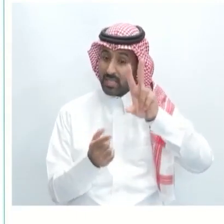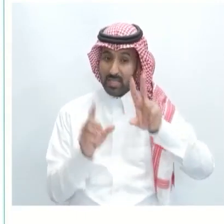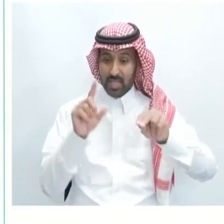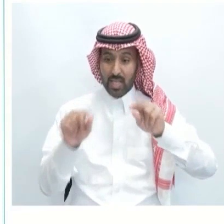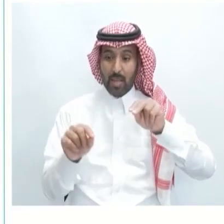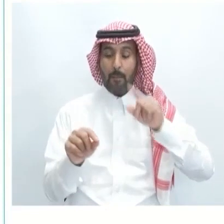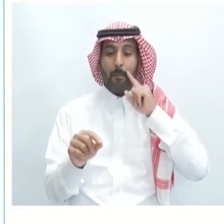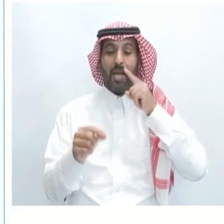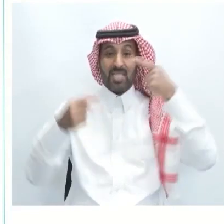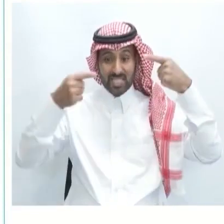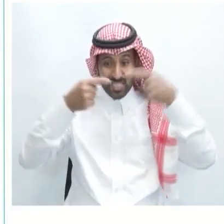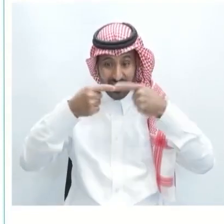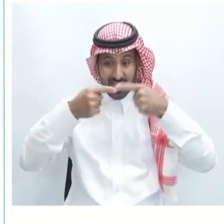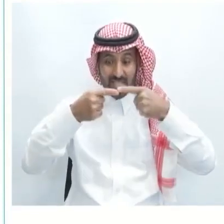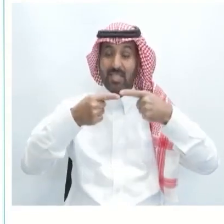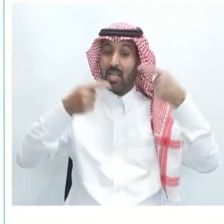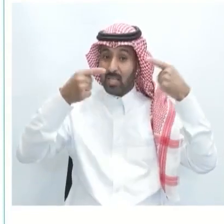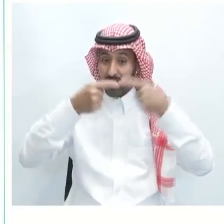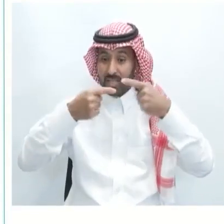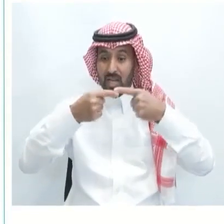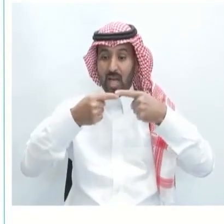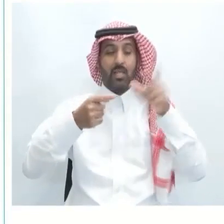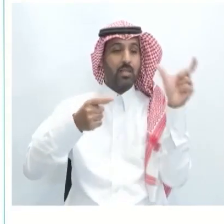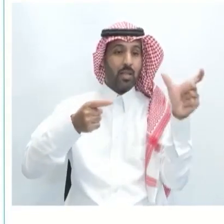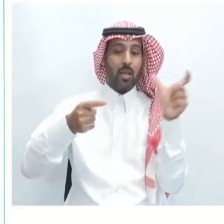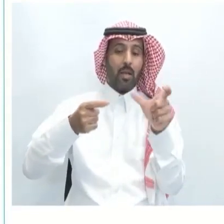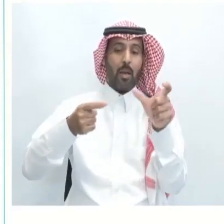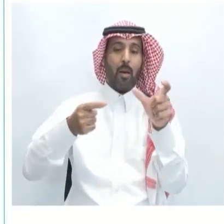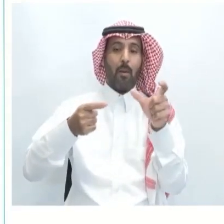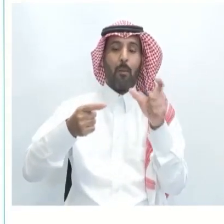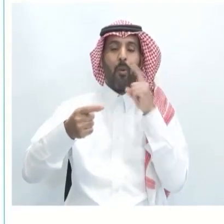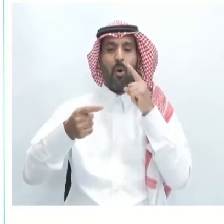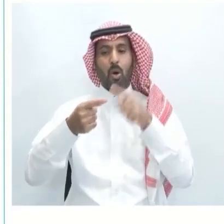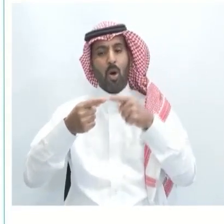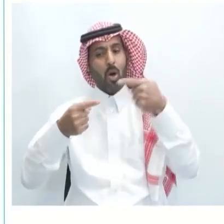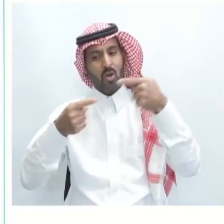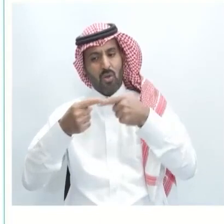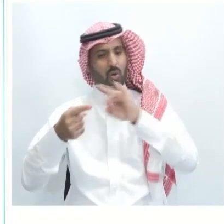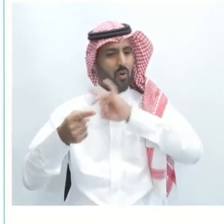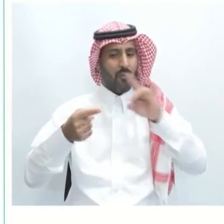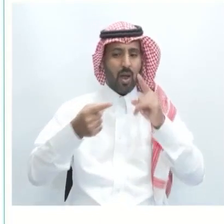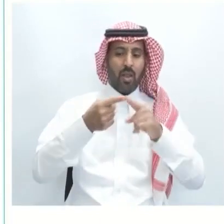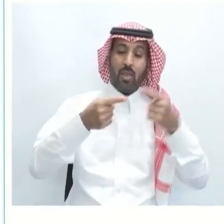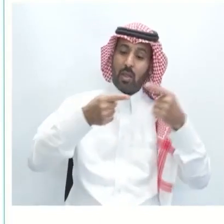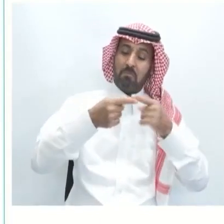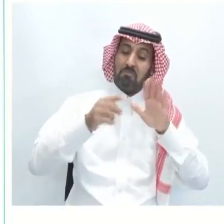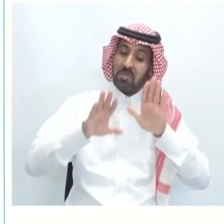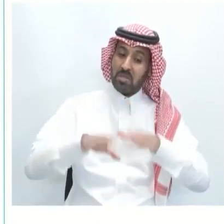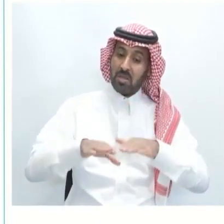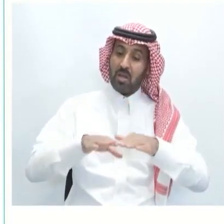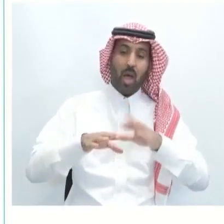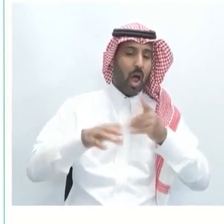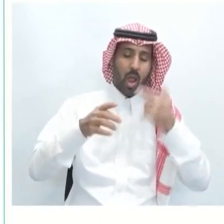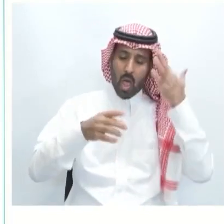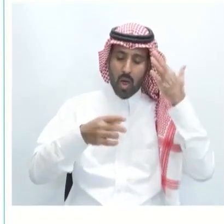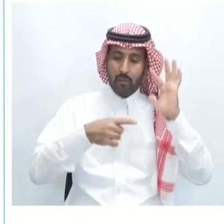Contrast transition words. Contrast transition words. Although, nevertheless, still,